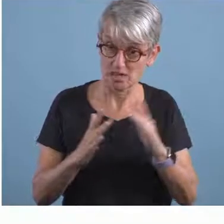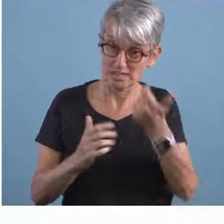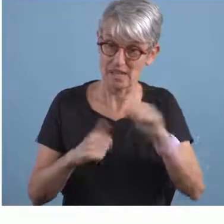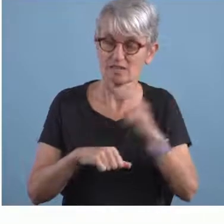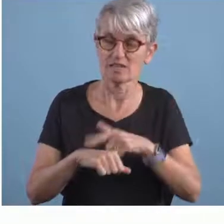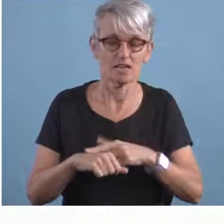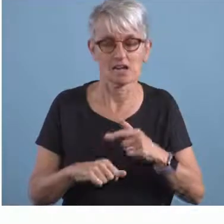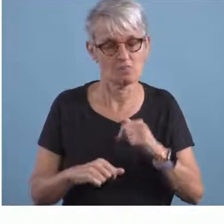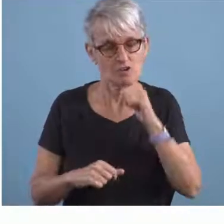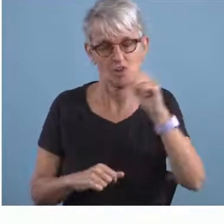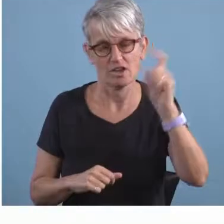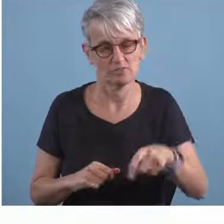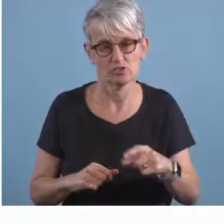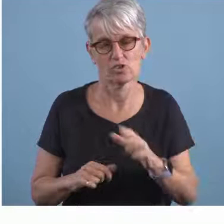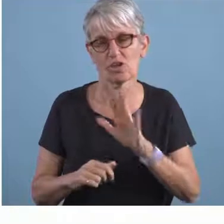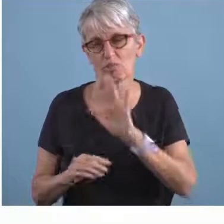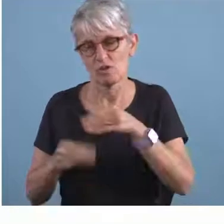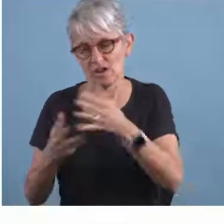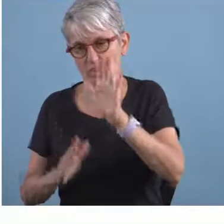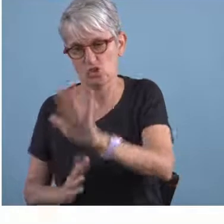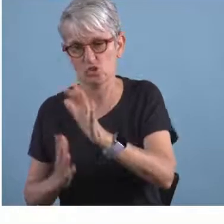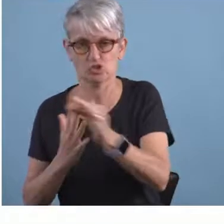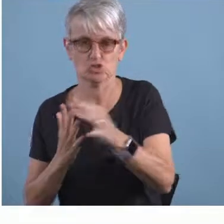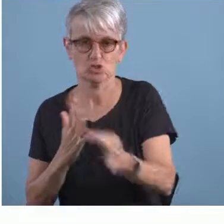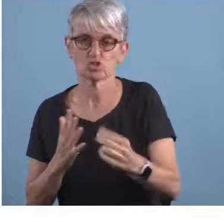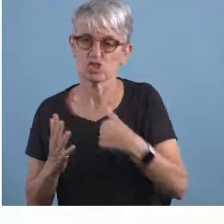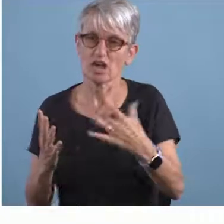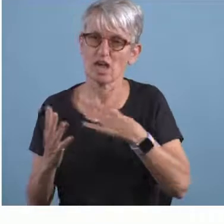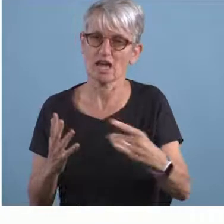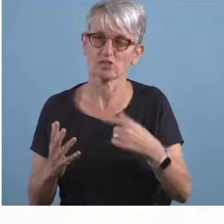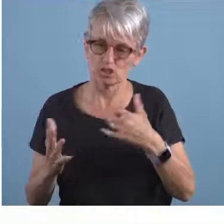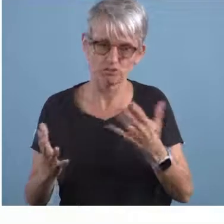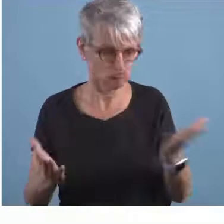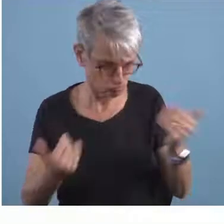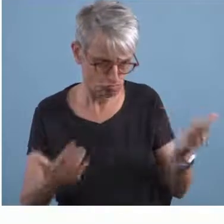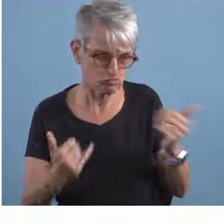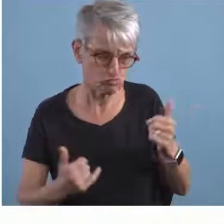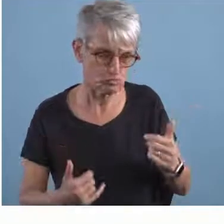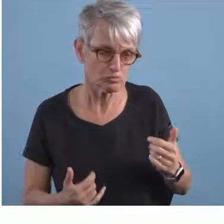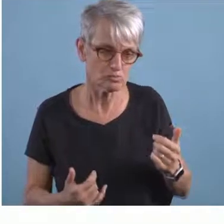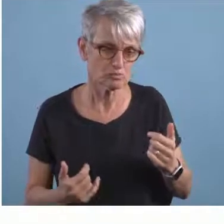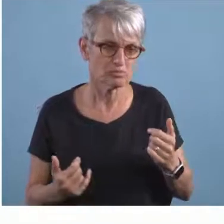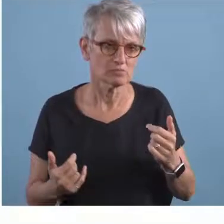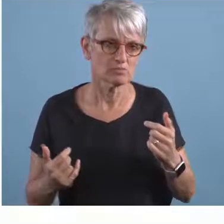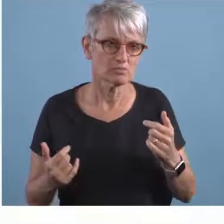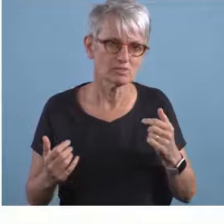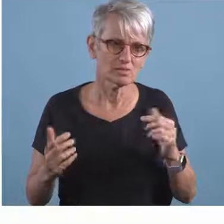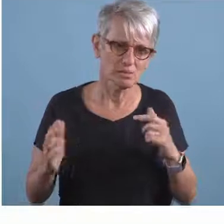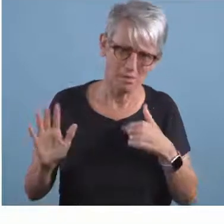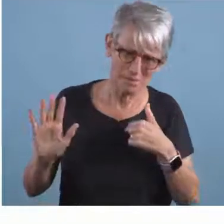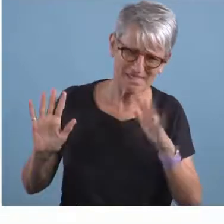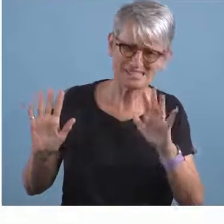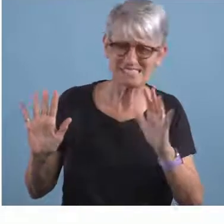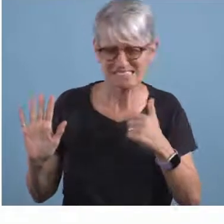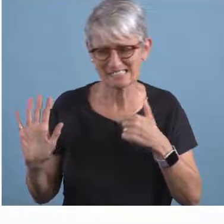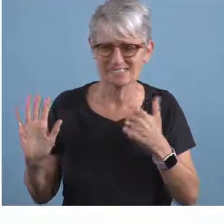that particular provider's choice. She liked it, she advocated for it, but I'm still going to suggest it